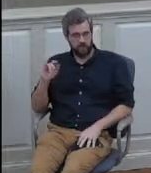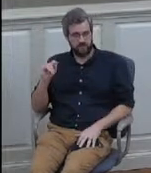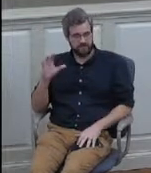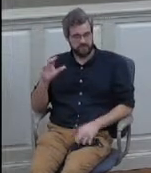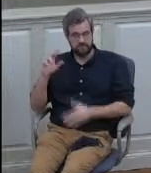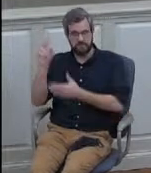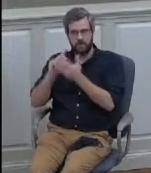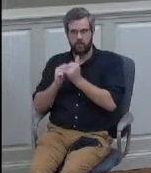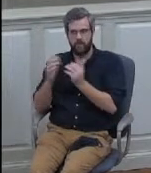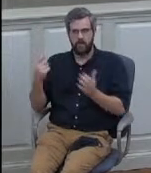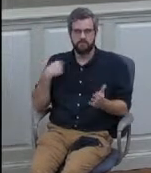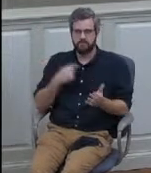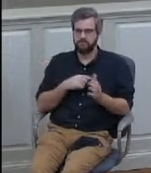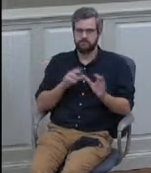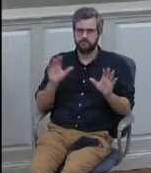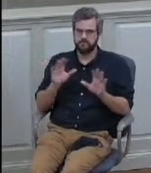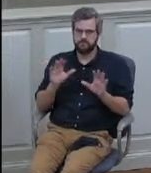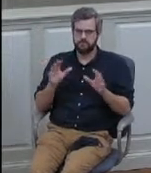us.